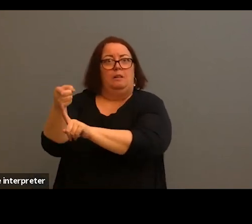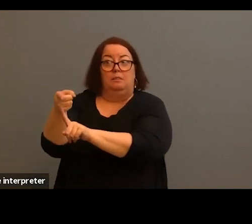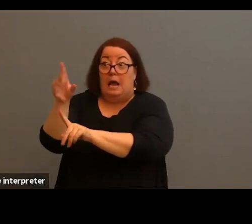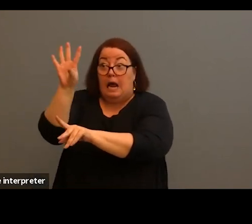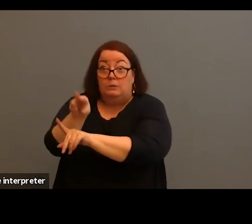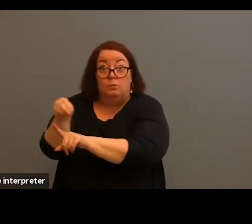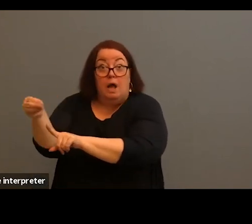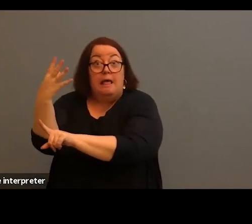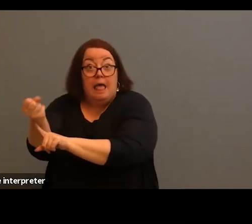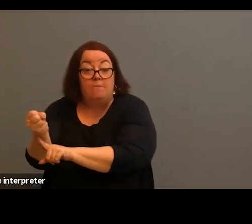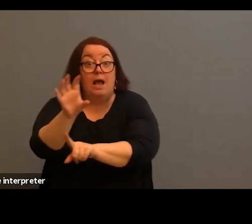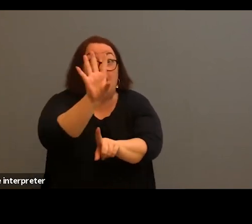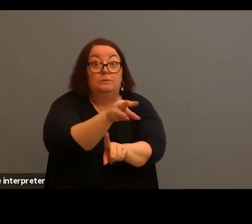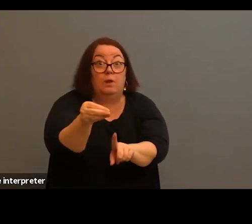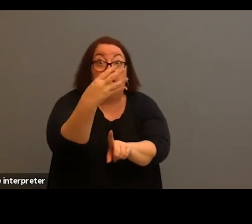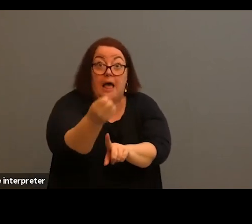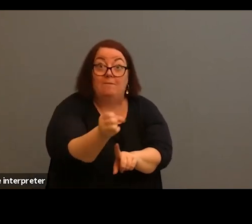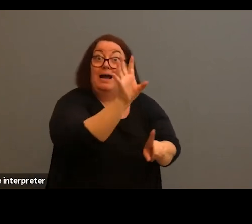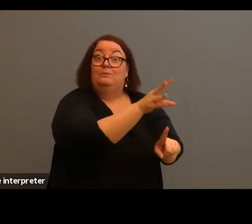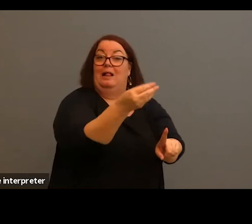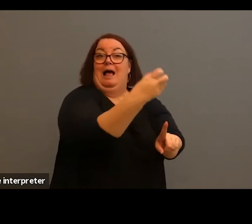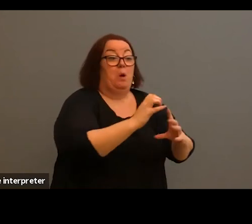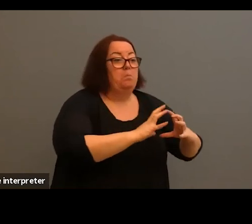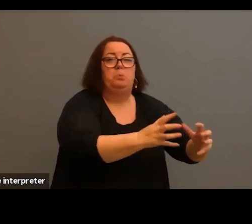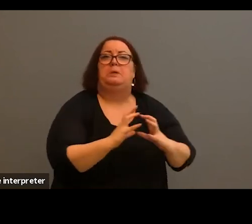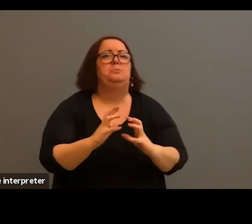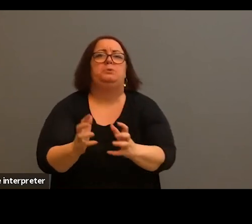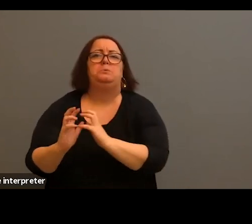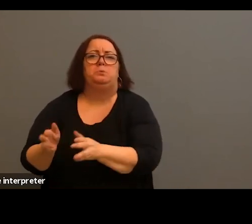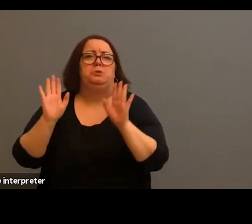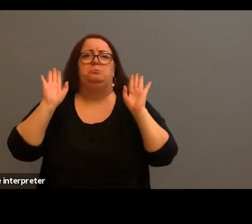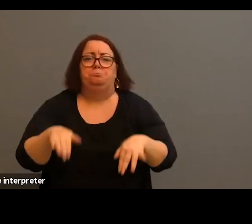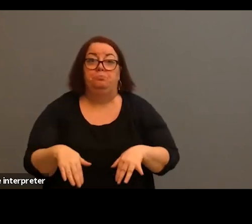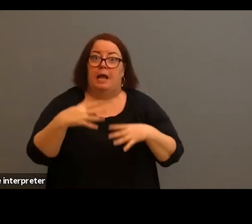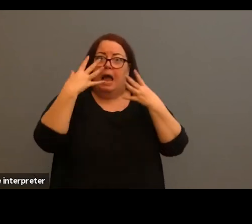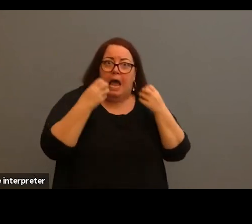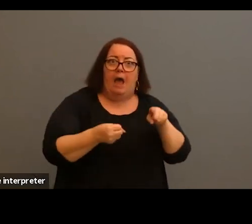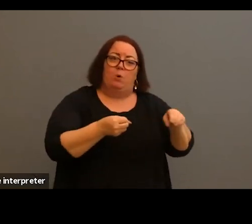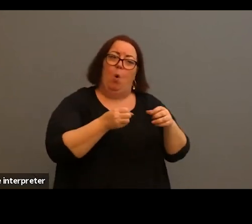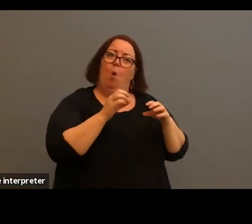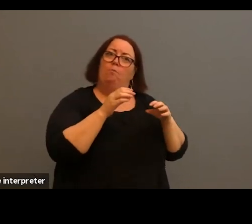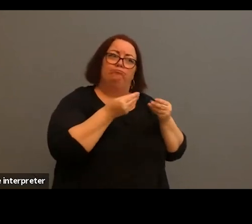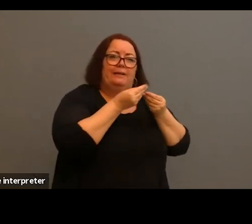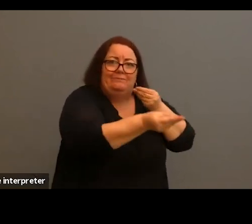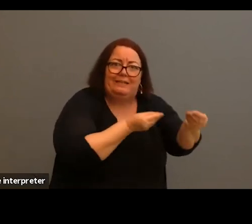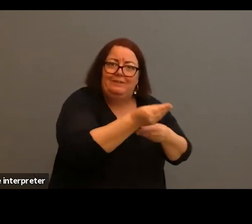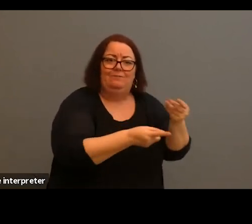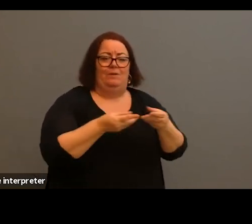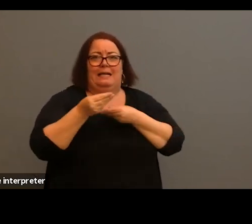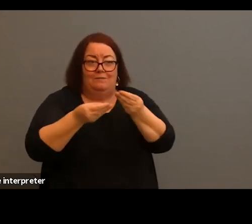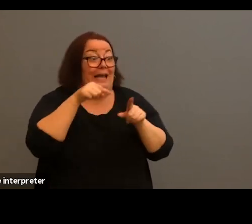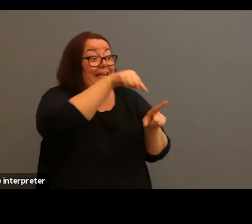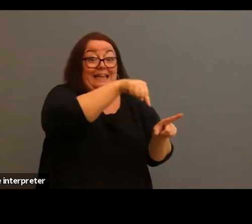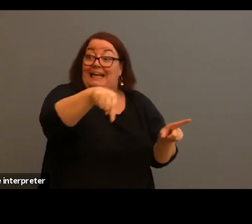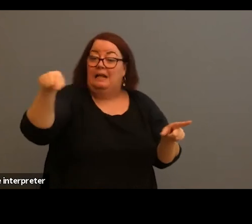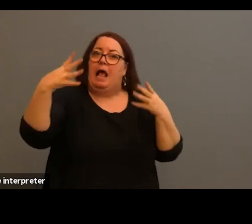embracing a universal design approach that your result is accessible for persons with, and inclusive of persons with disabilities? Here we